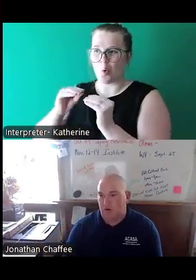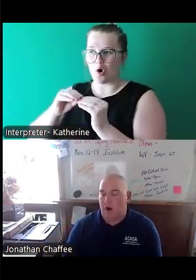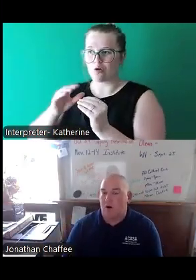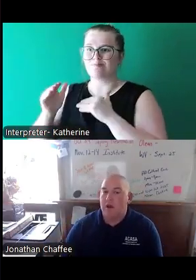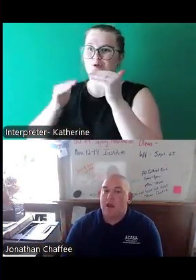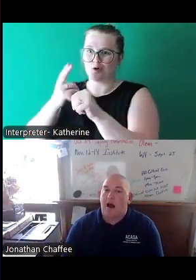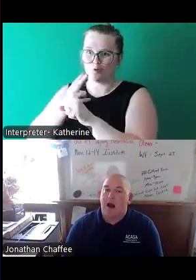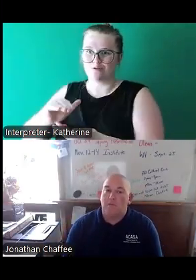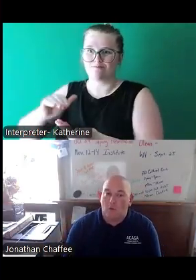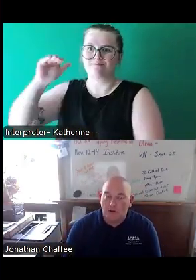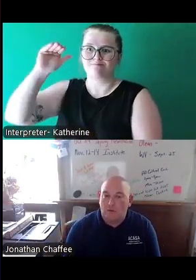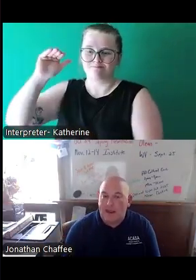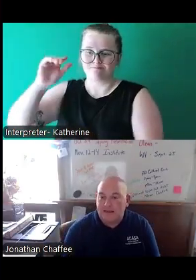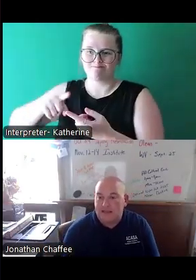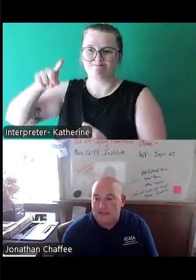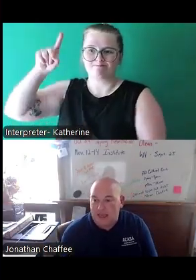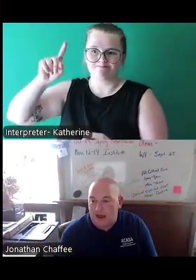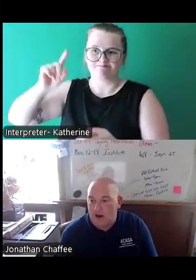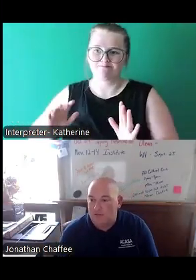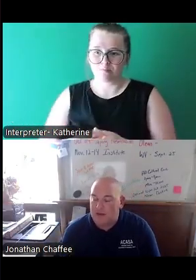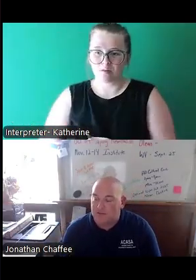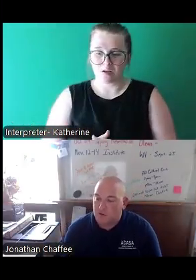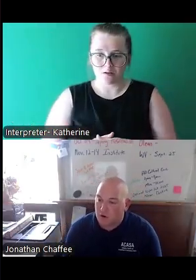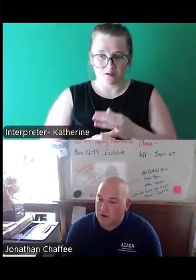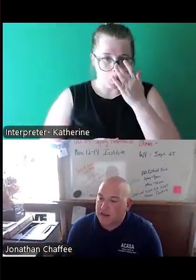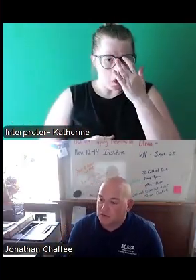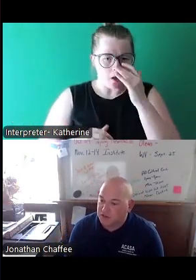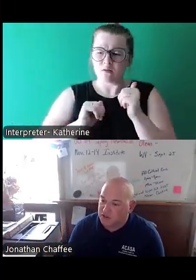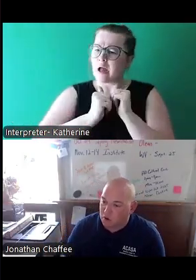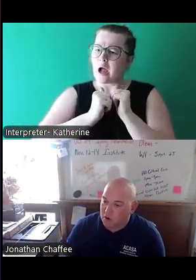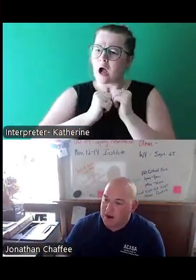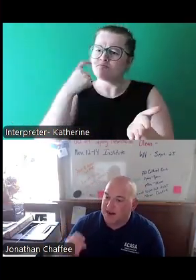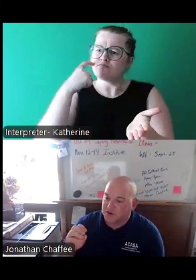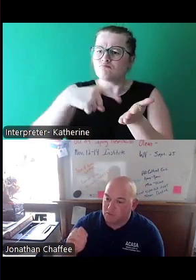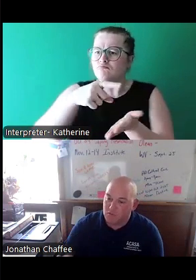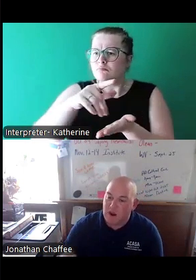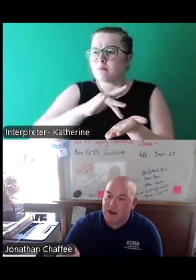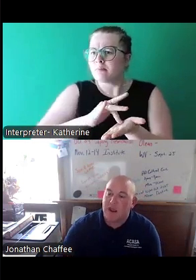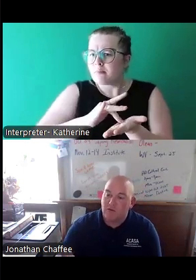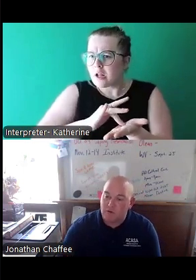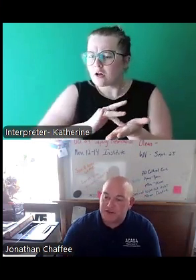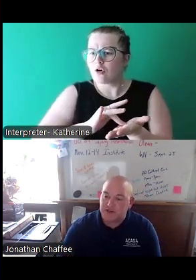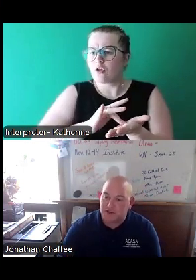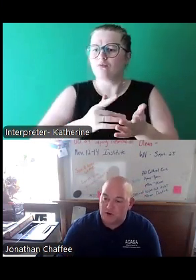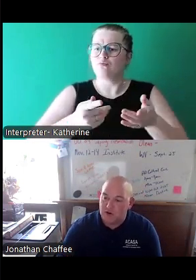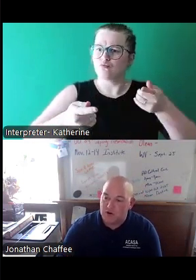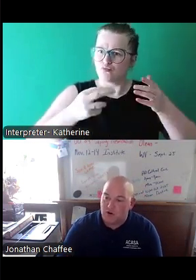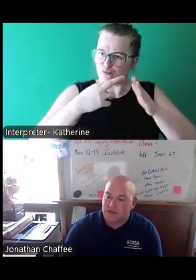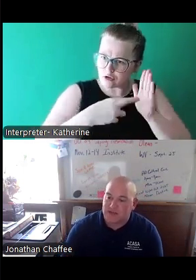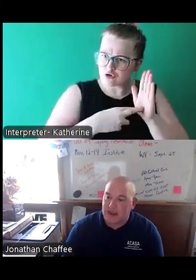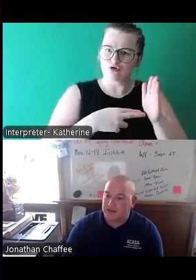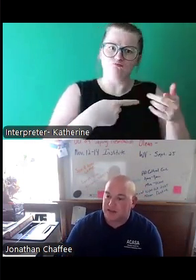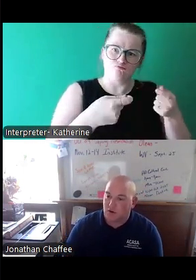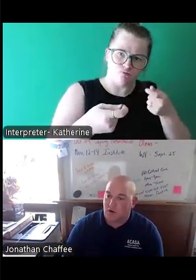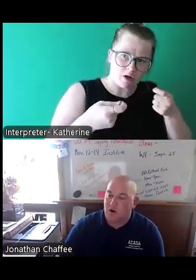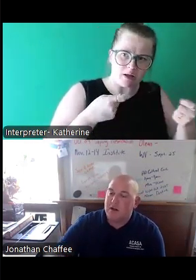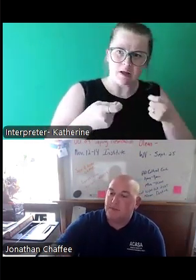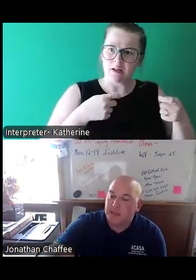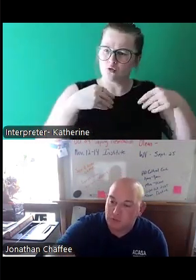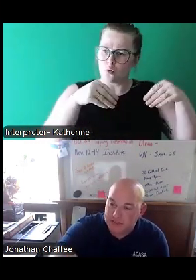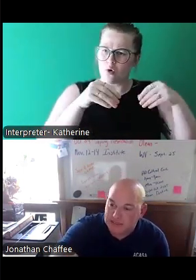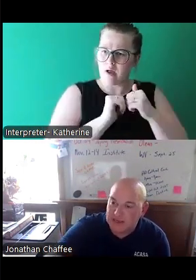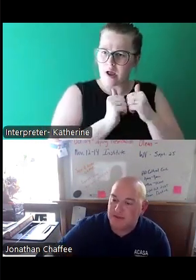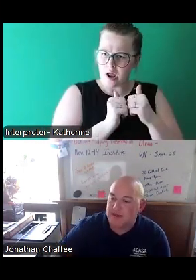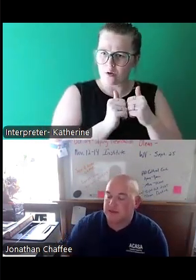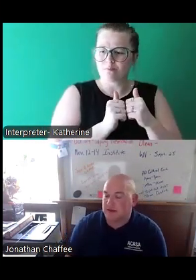stores grow. One of the ways to tell if you're going into a store and it's a registered New York State store,